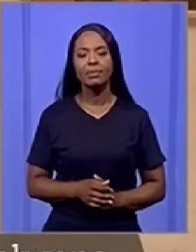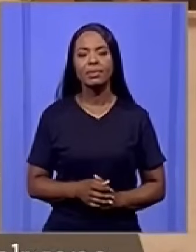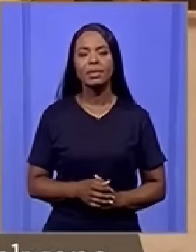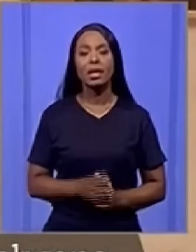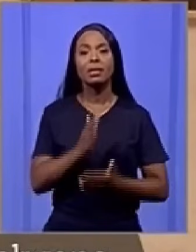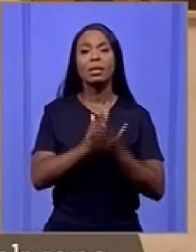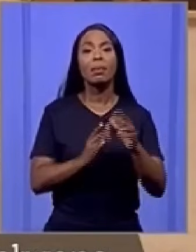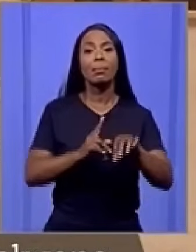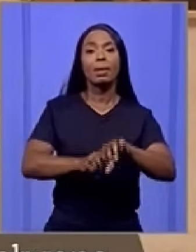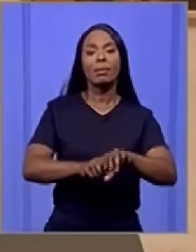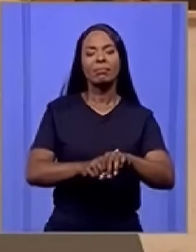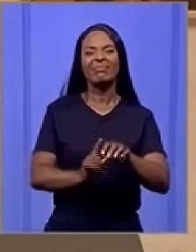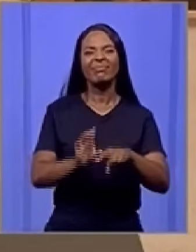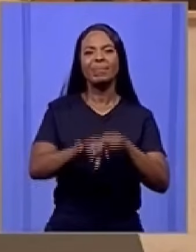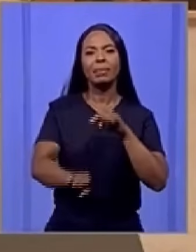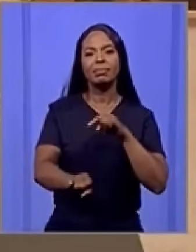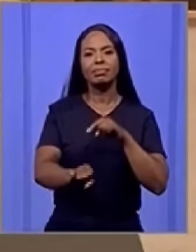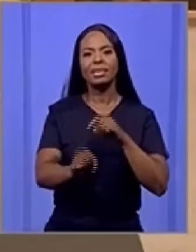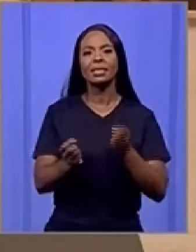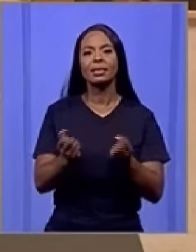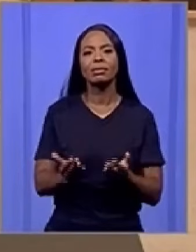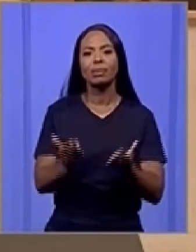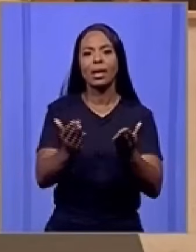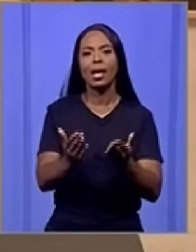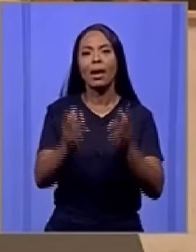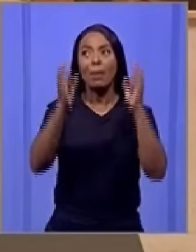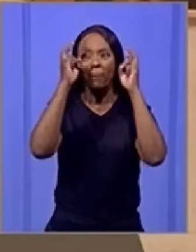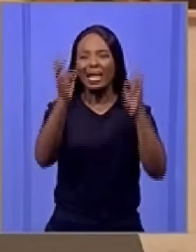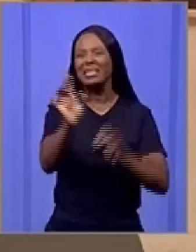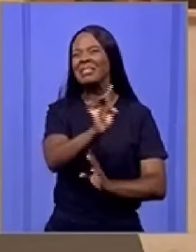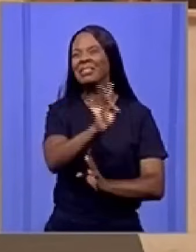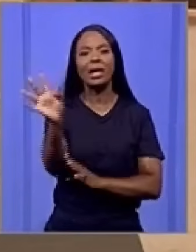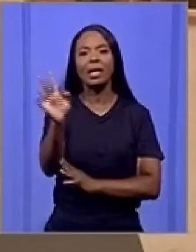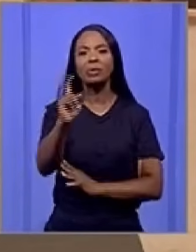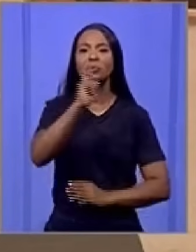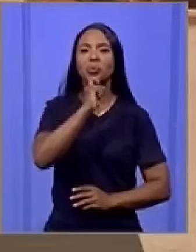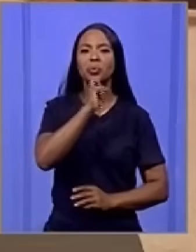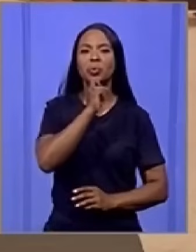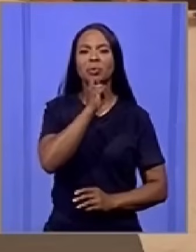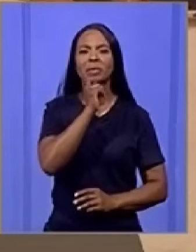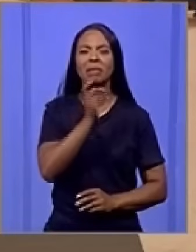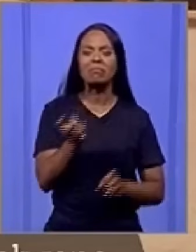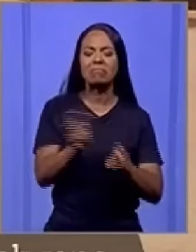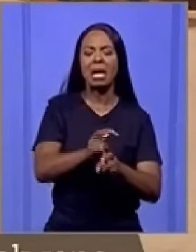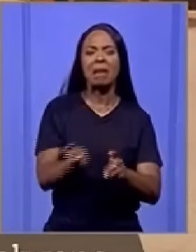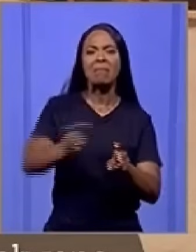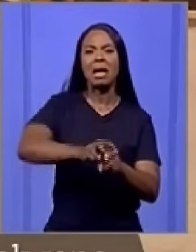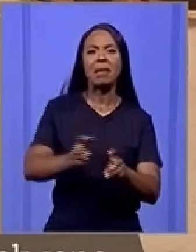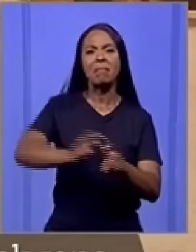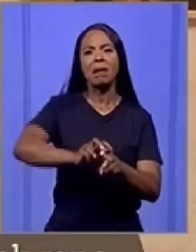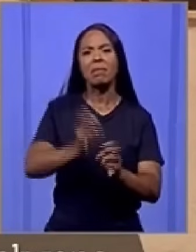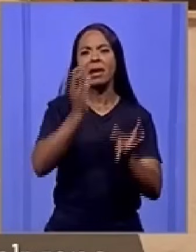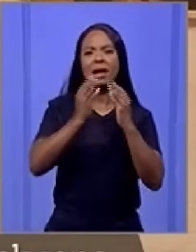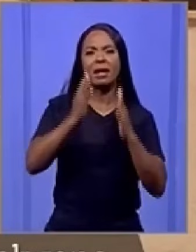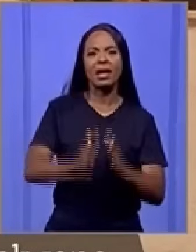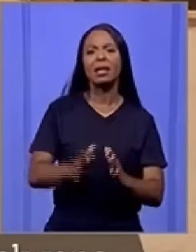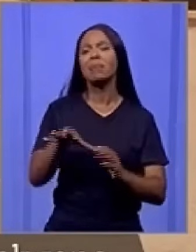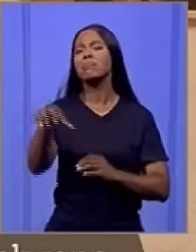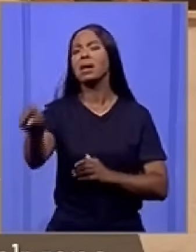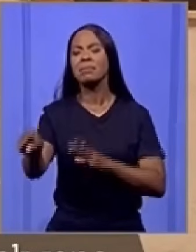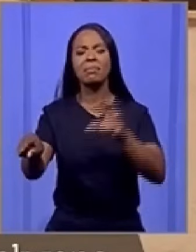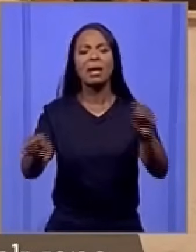find a service provider use one bus, drop off learners and then go into other